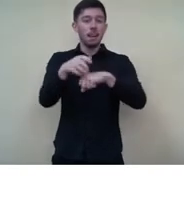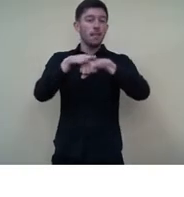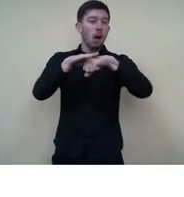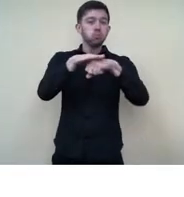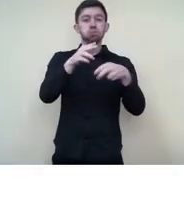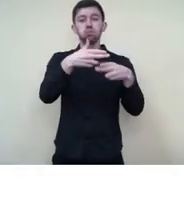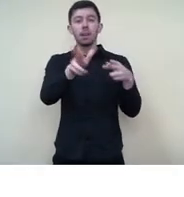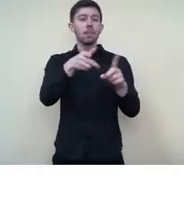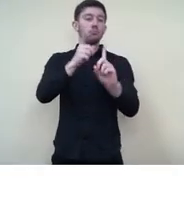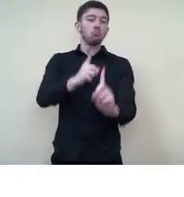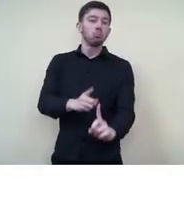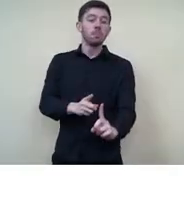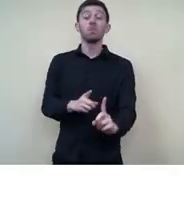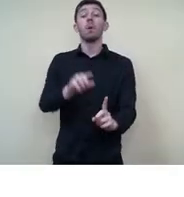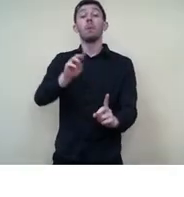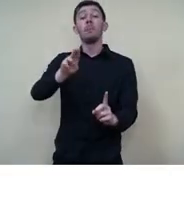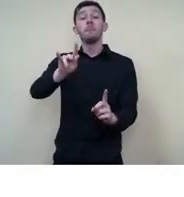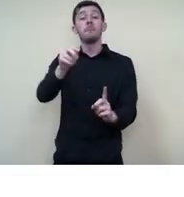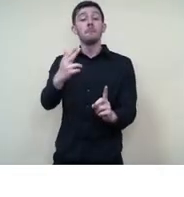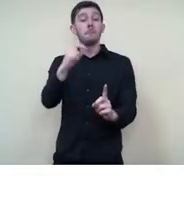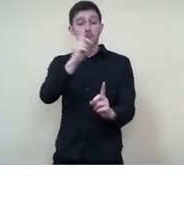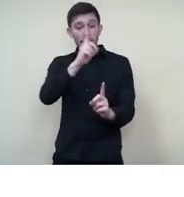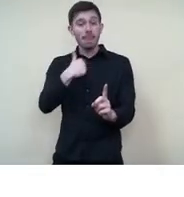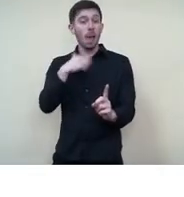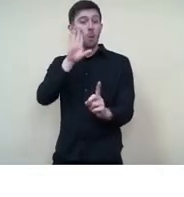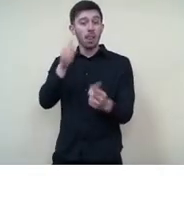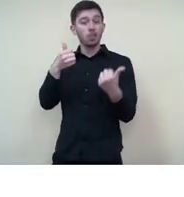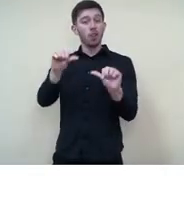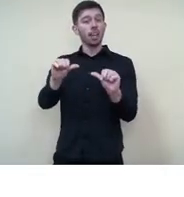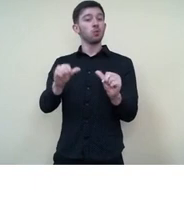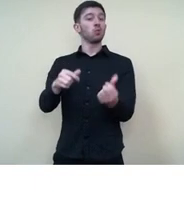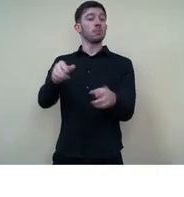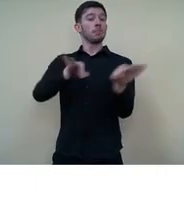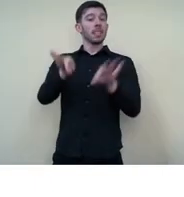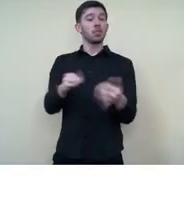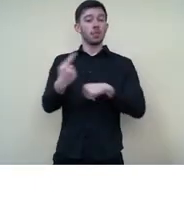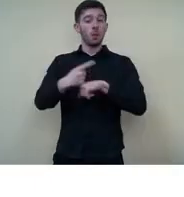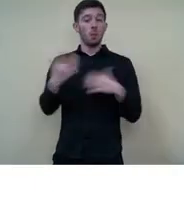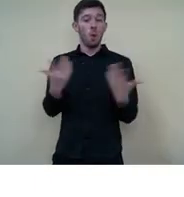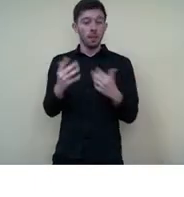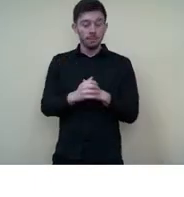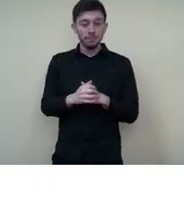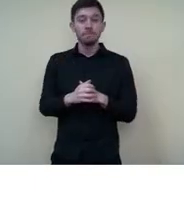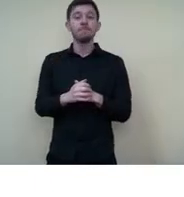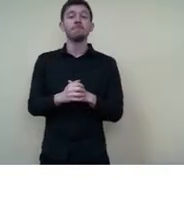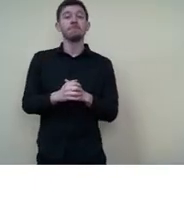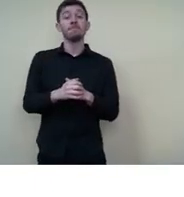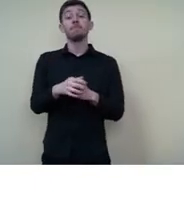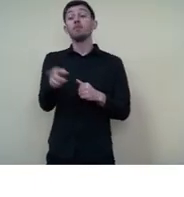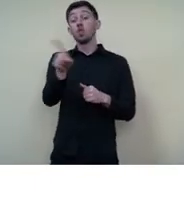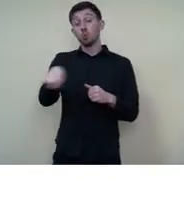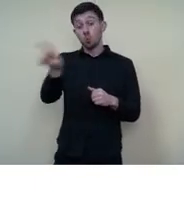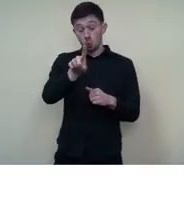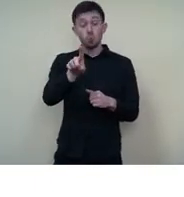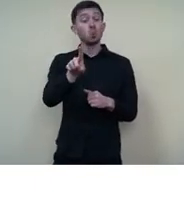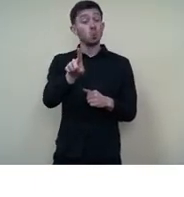level. And so the myths that I'm going to try to bust today is first the speed. I don't know about you guys, but one thing that